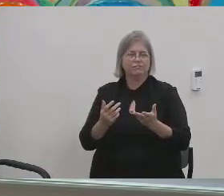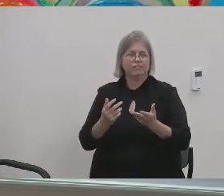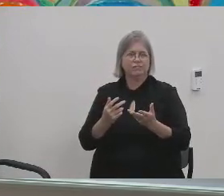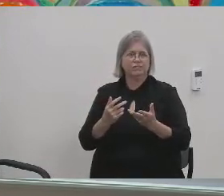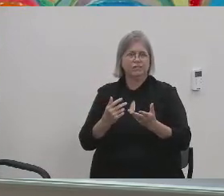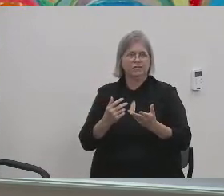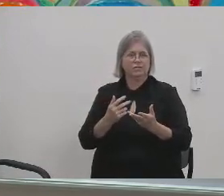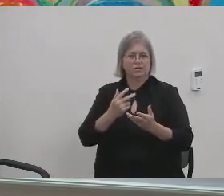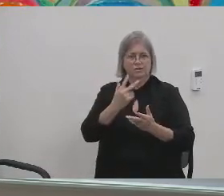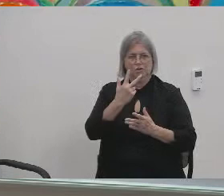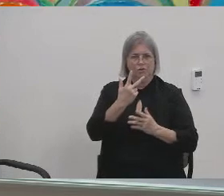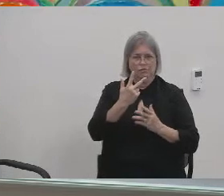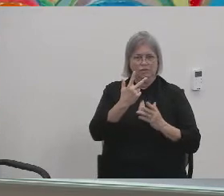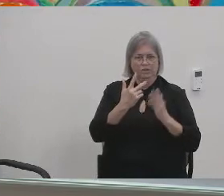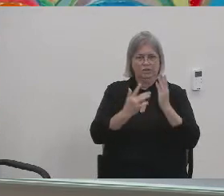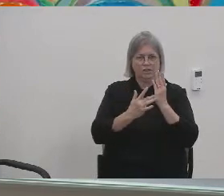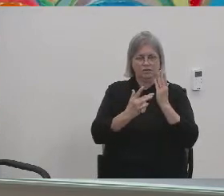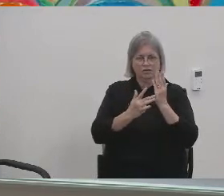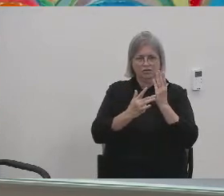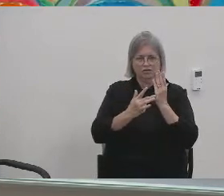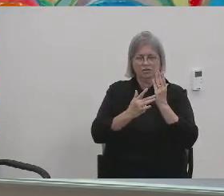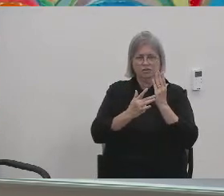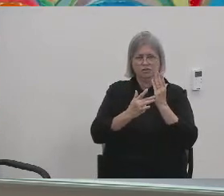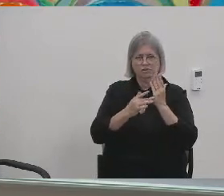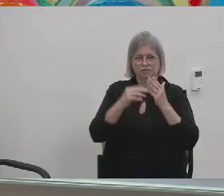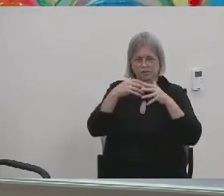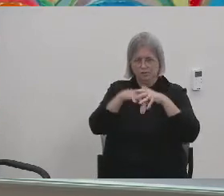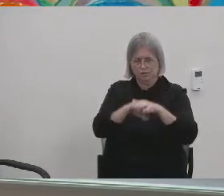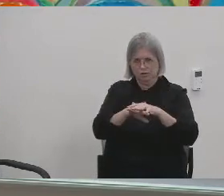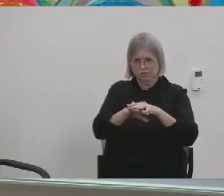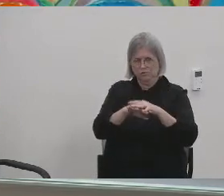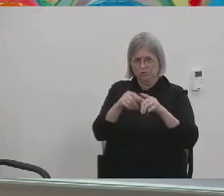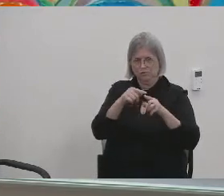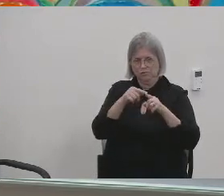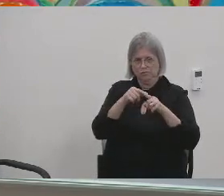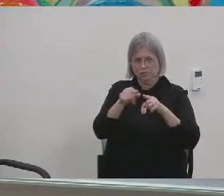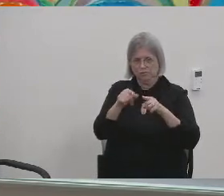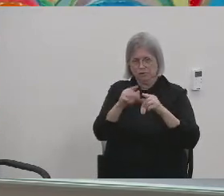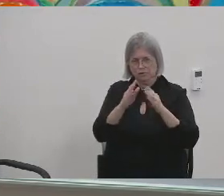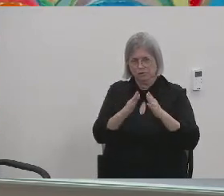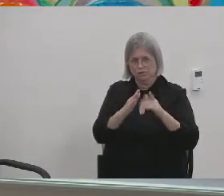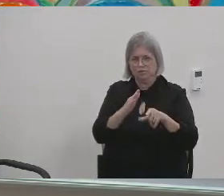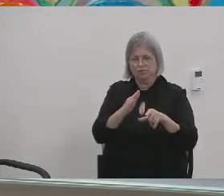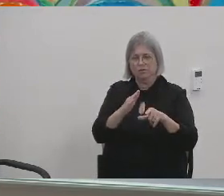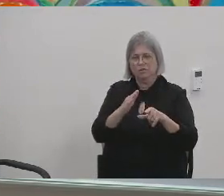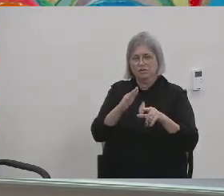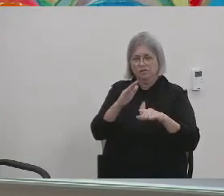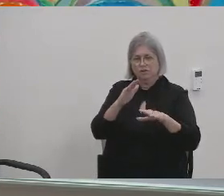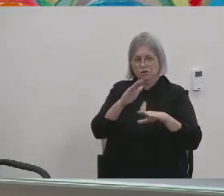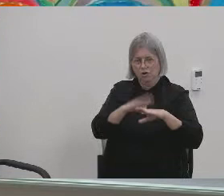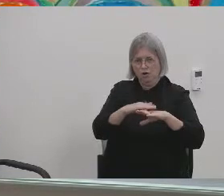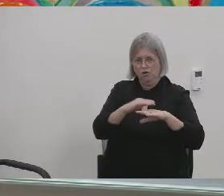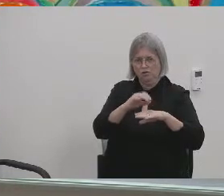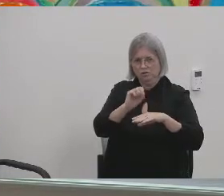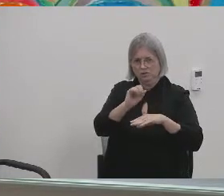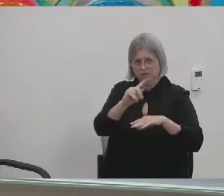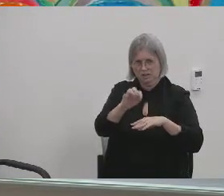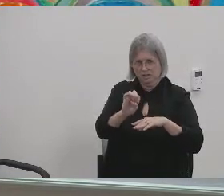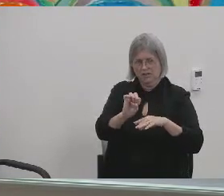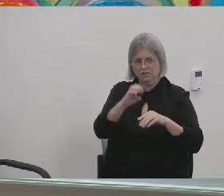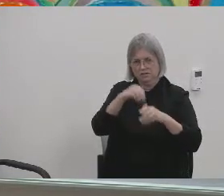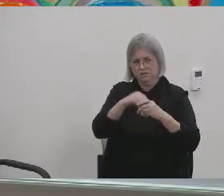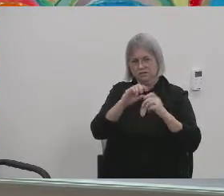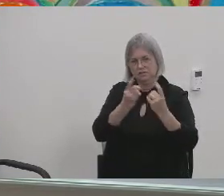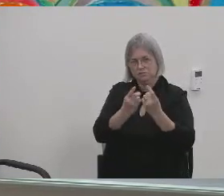3 technology integrationists who will be available at all times for us in the district on site to help and support